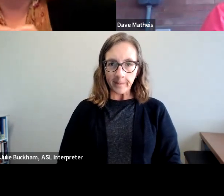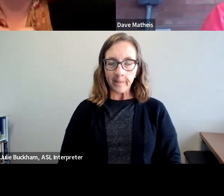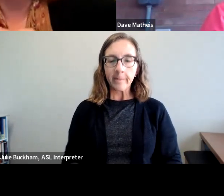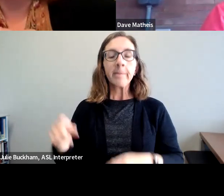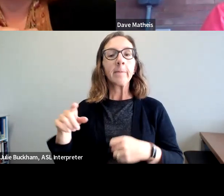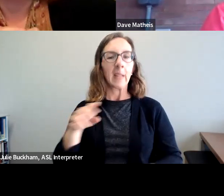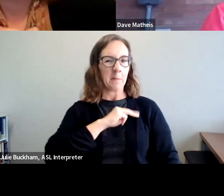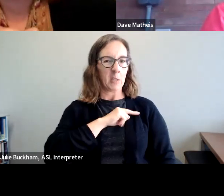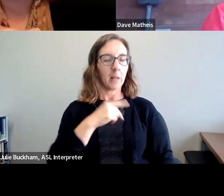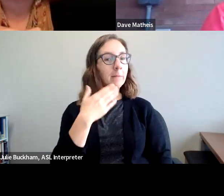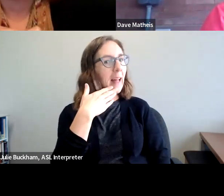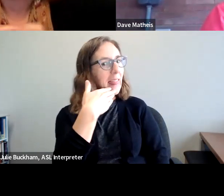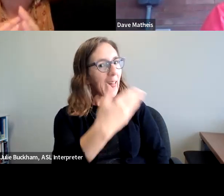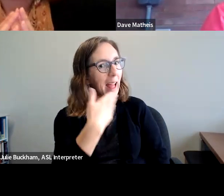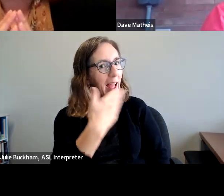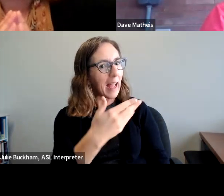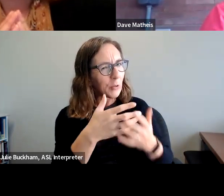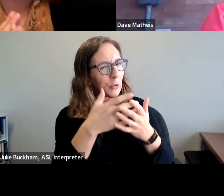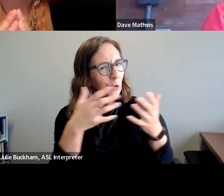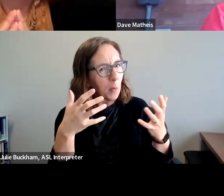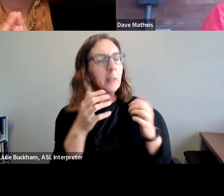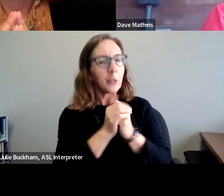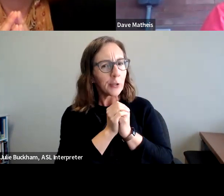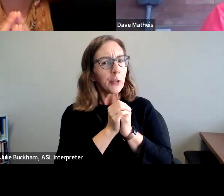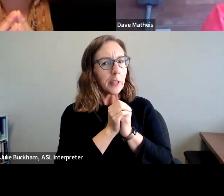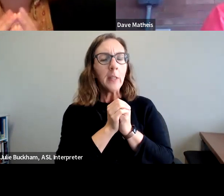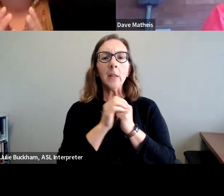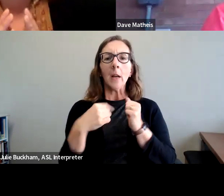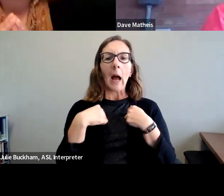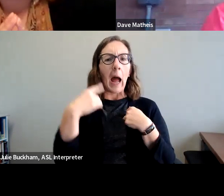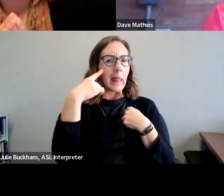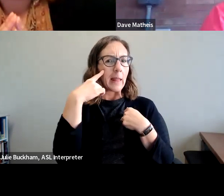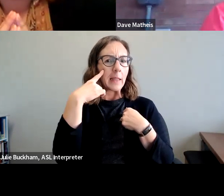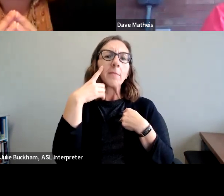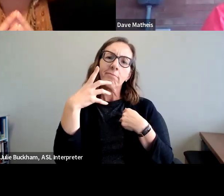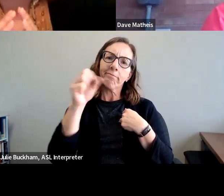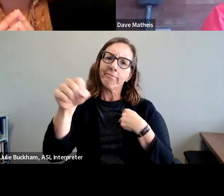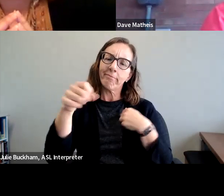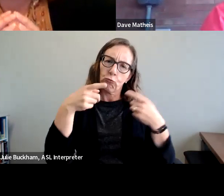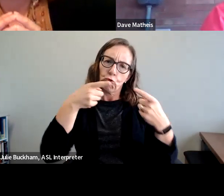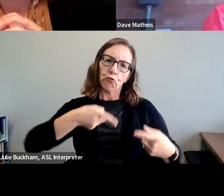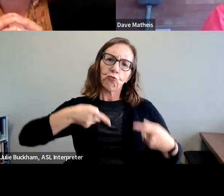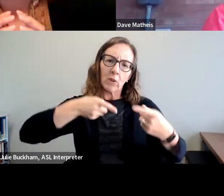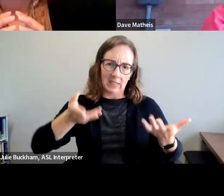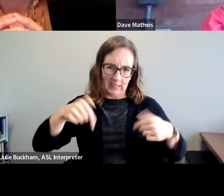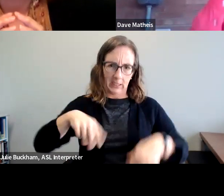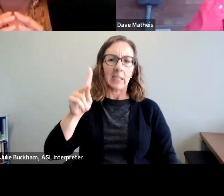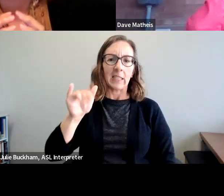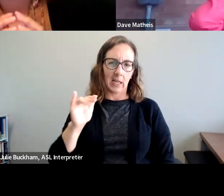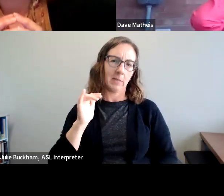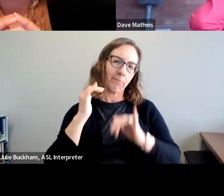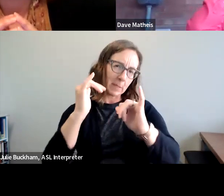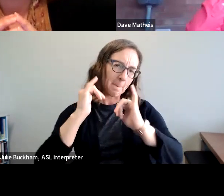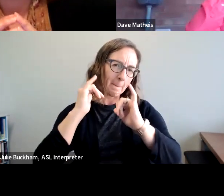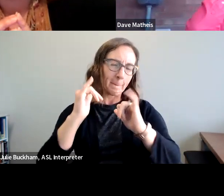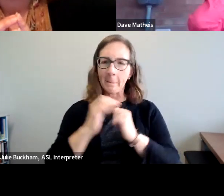Thank you so much for that. This is Michelle. I think that that's certainly a struggle we see in Kentucky as well, is not having enough